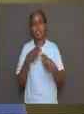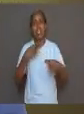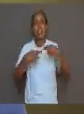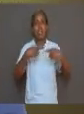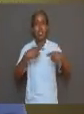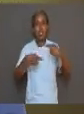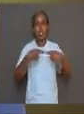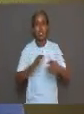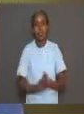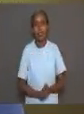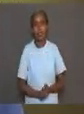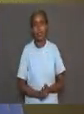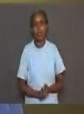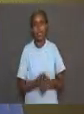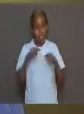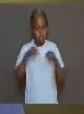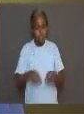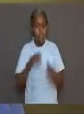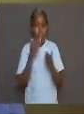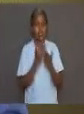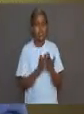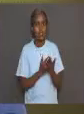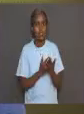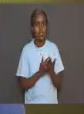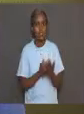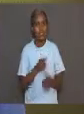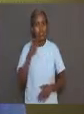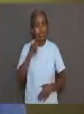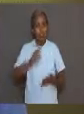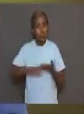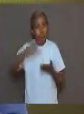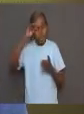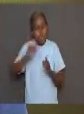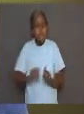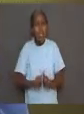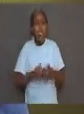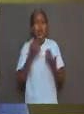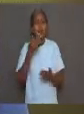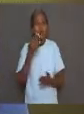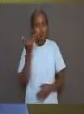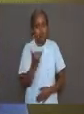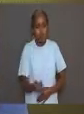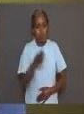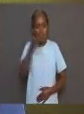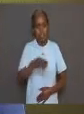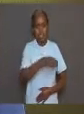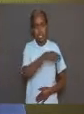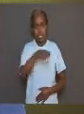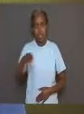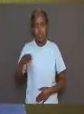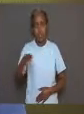relation. In today's lesson, you will learn how to draw the graphs